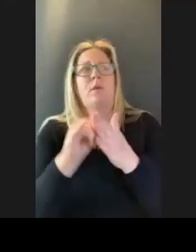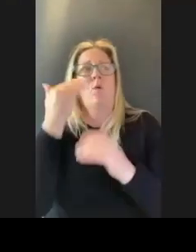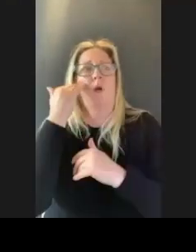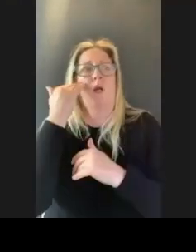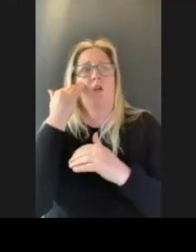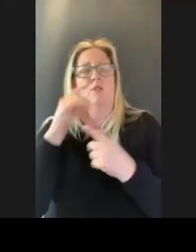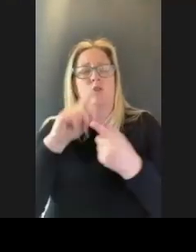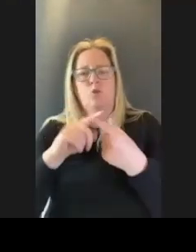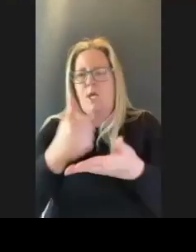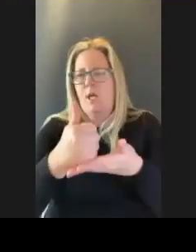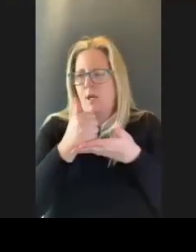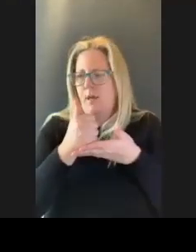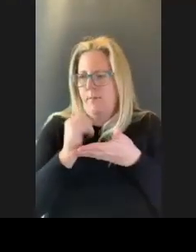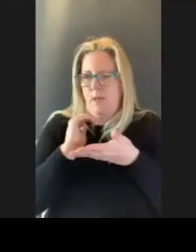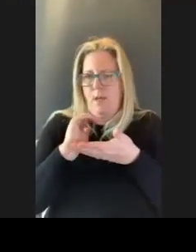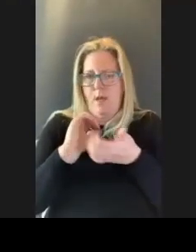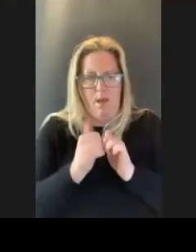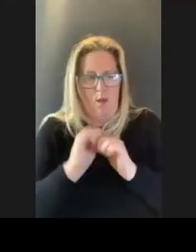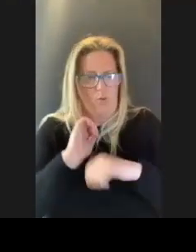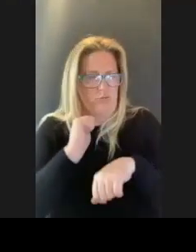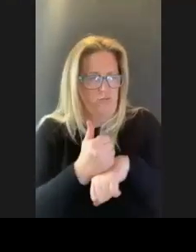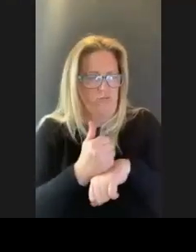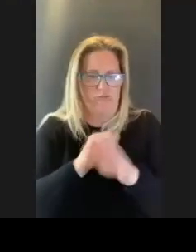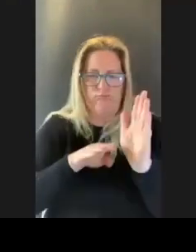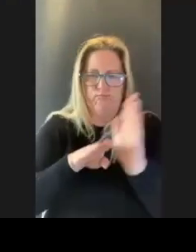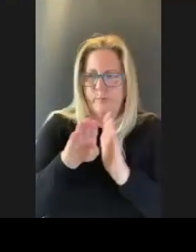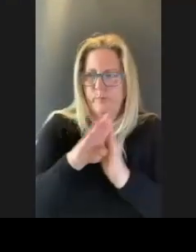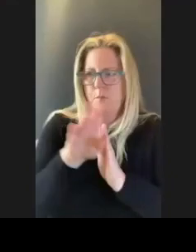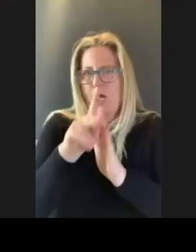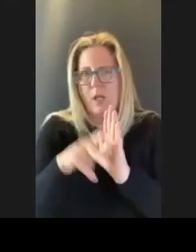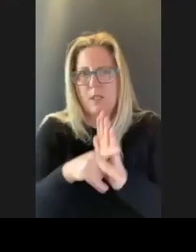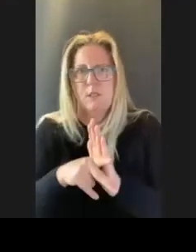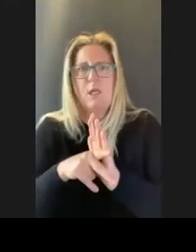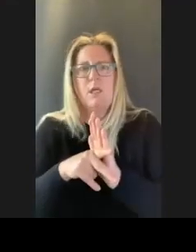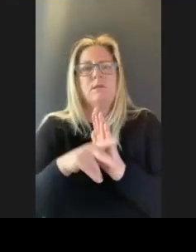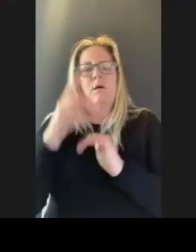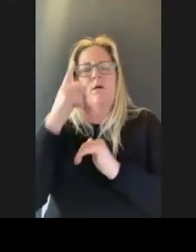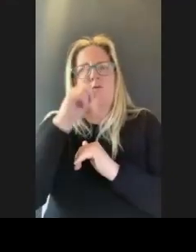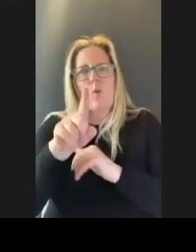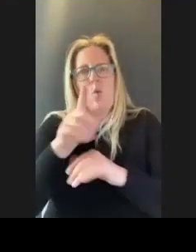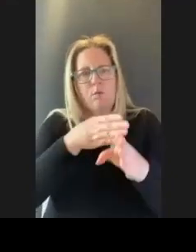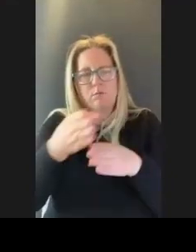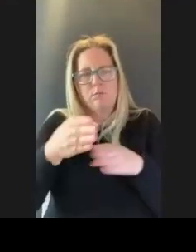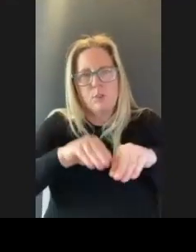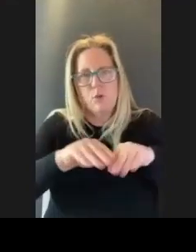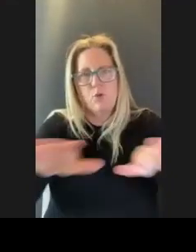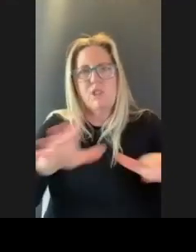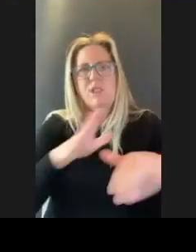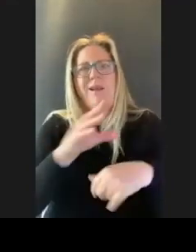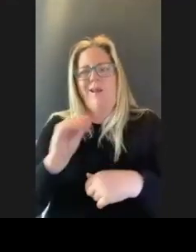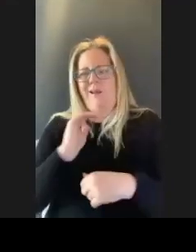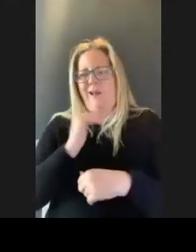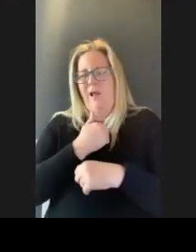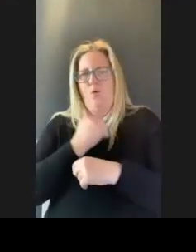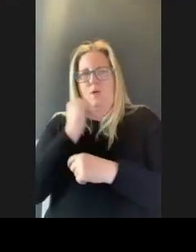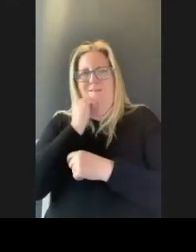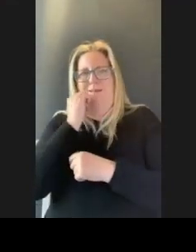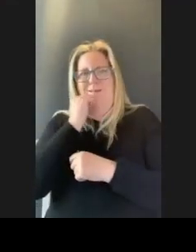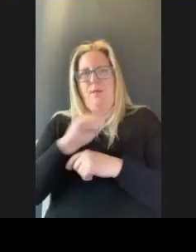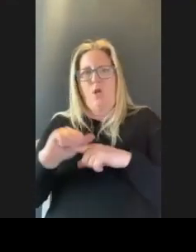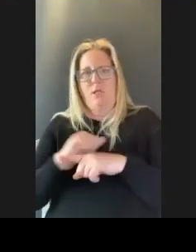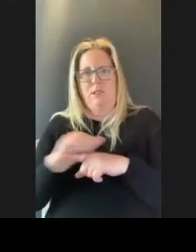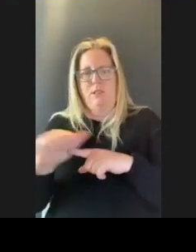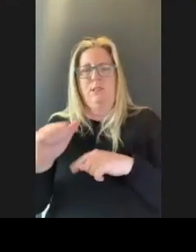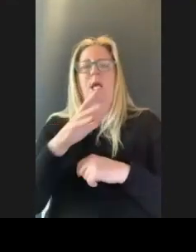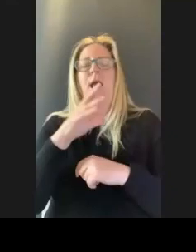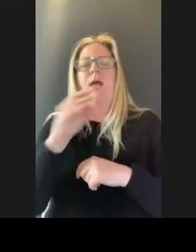create policies, practices, both institutional as well as our own individual practices daily, and form opinions around